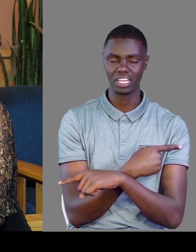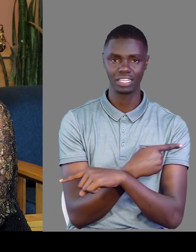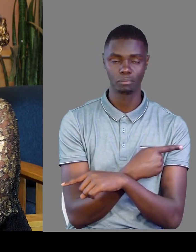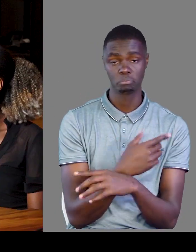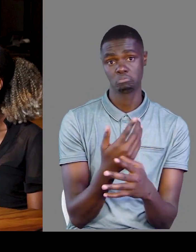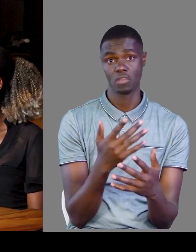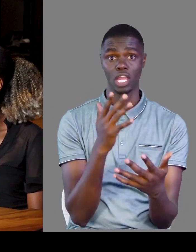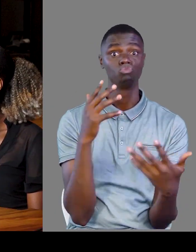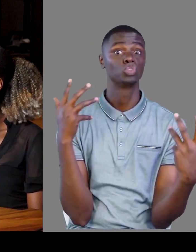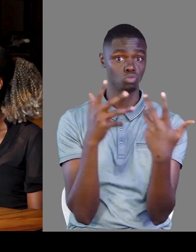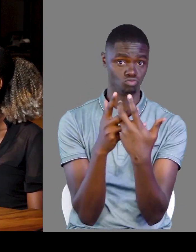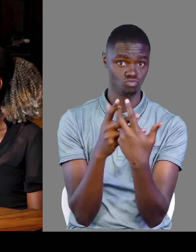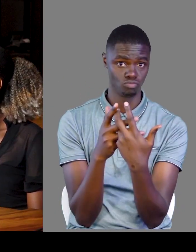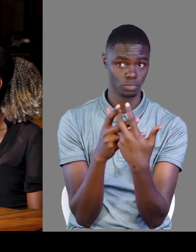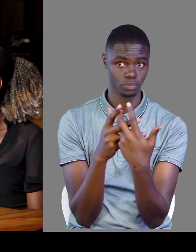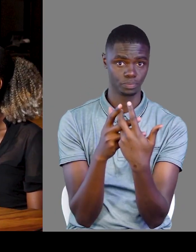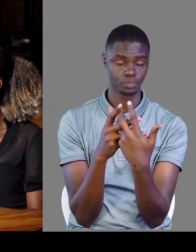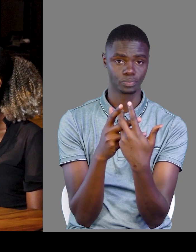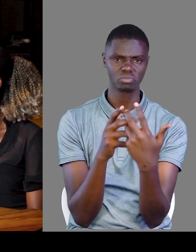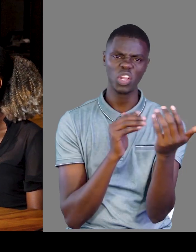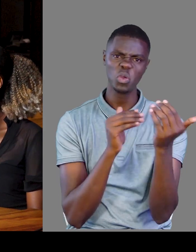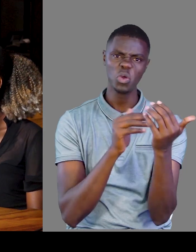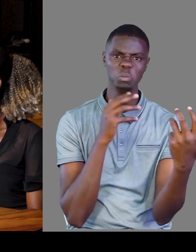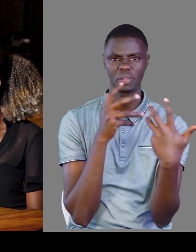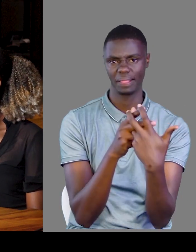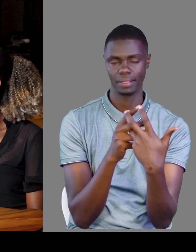Yeah, it's matching. Like it came to